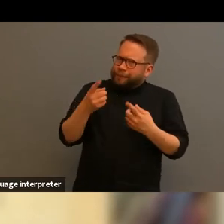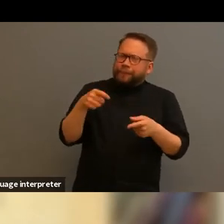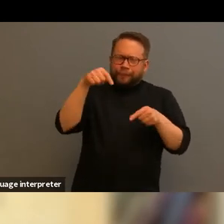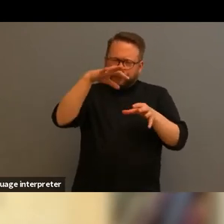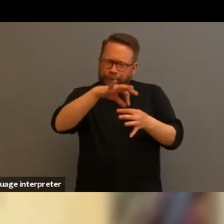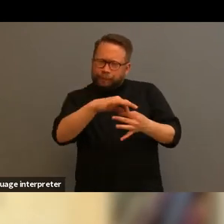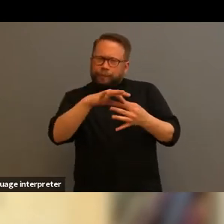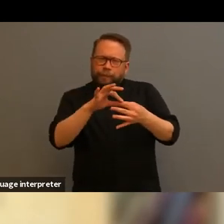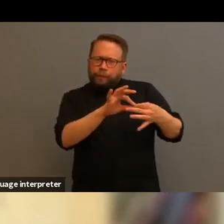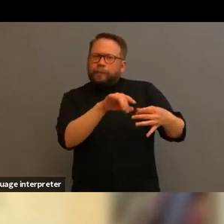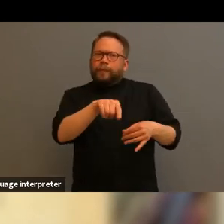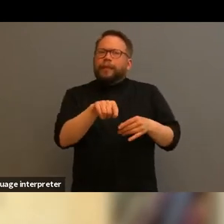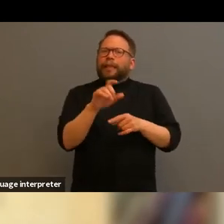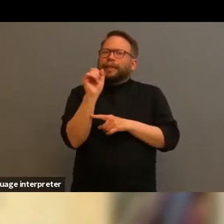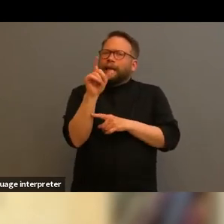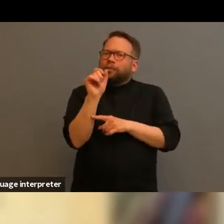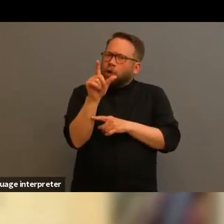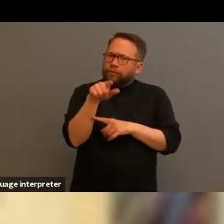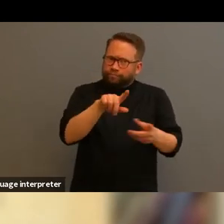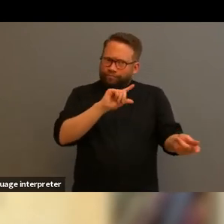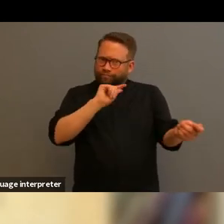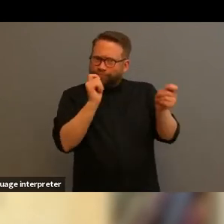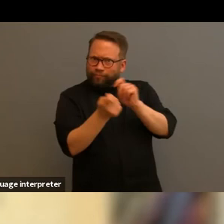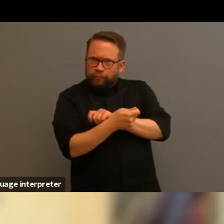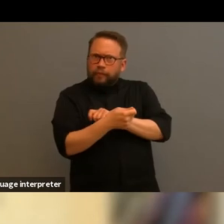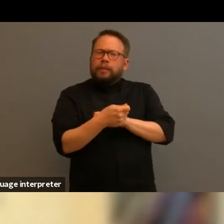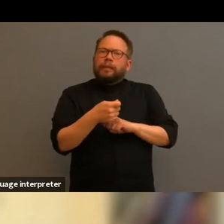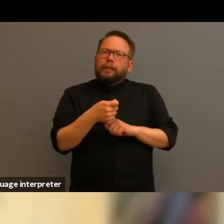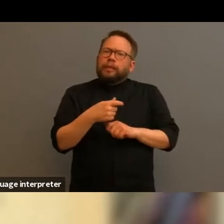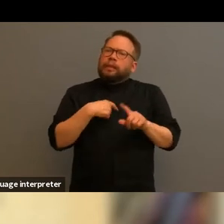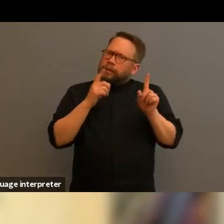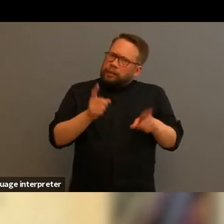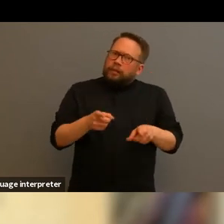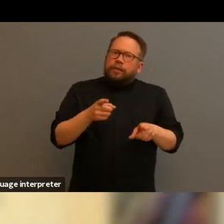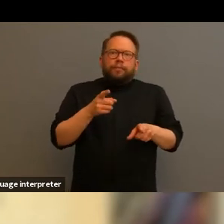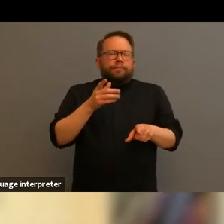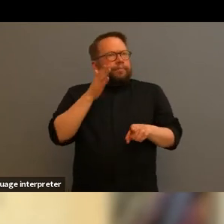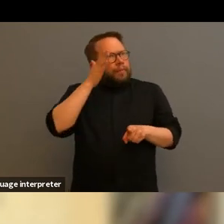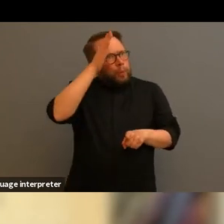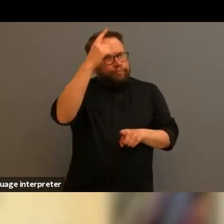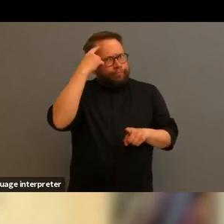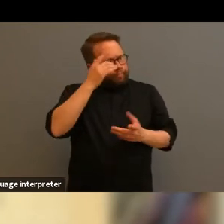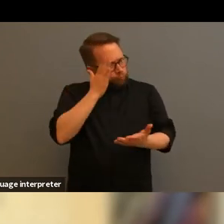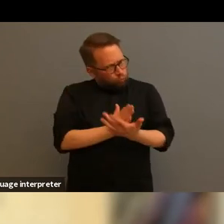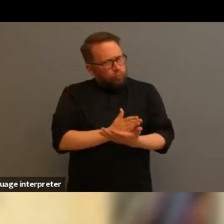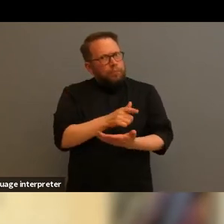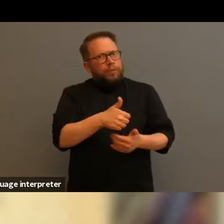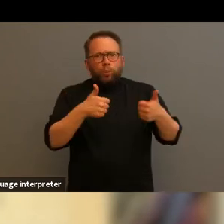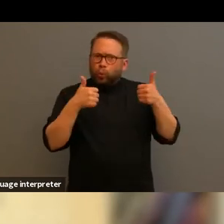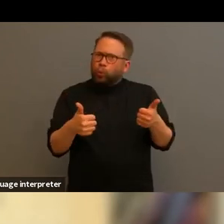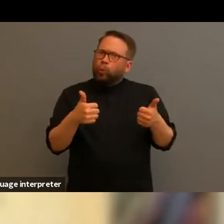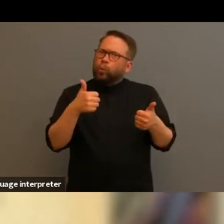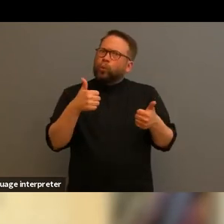in ensuring future sustainability. And I think that goes with both if we talk